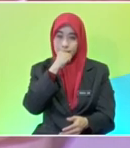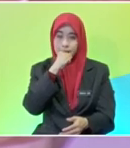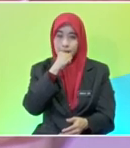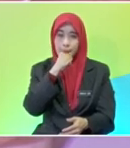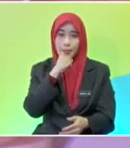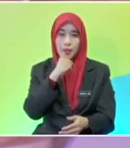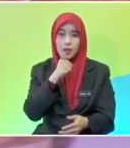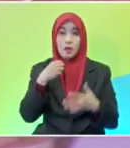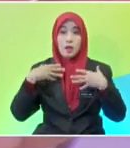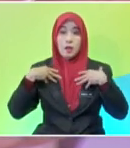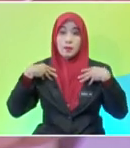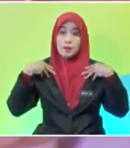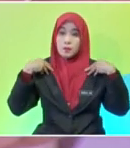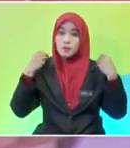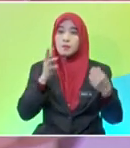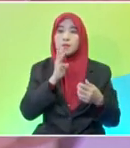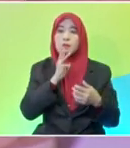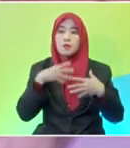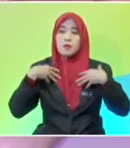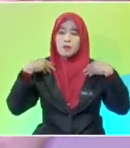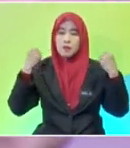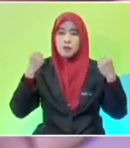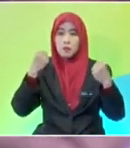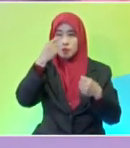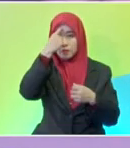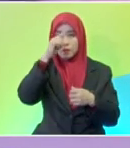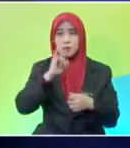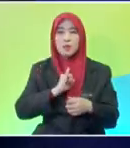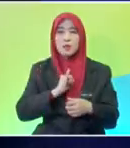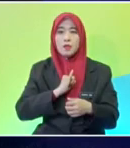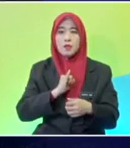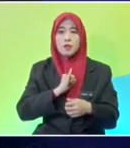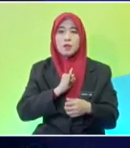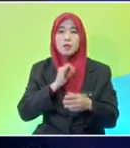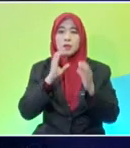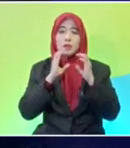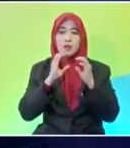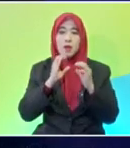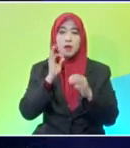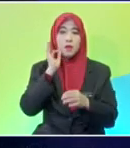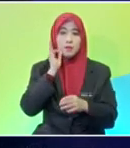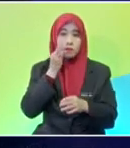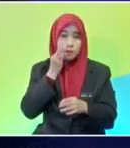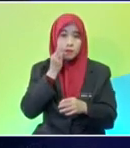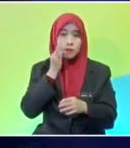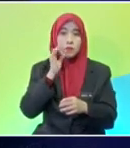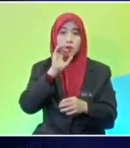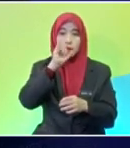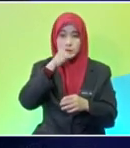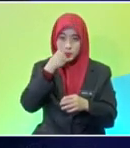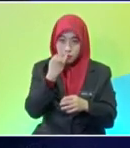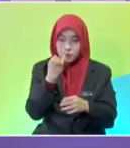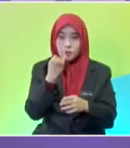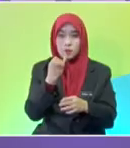healthy drinks actually. So for me, if you ask me, I will say like a fruit juice, drinking water are healthy